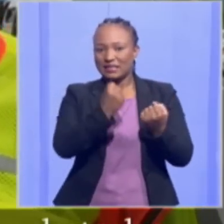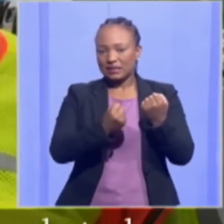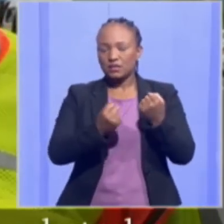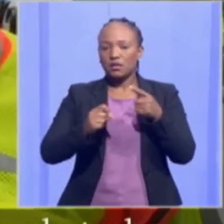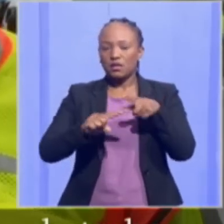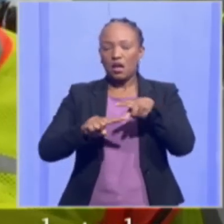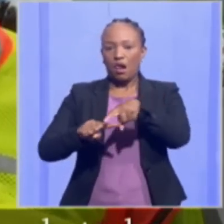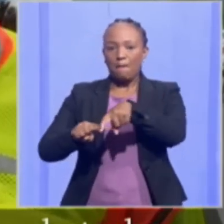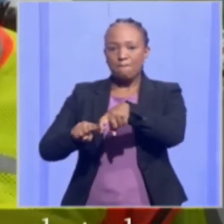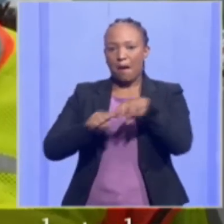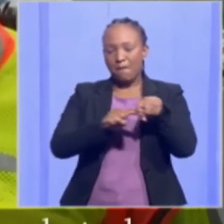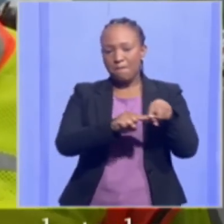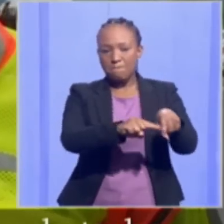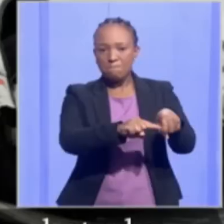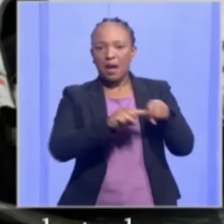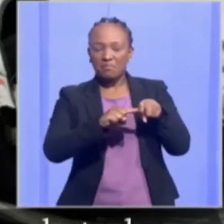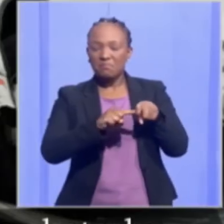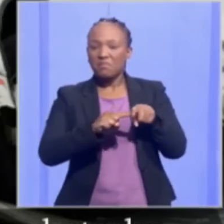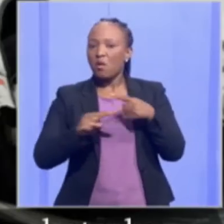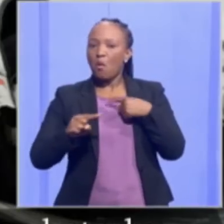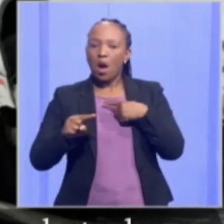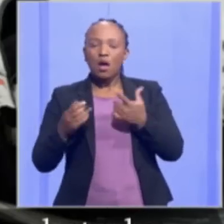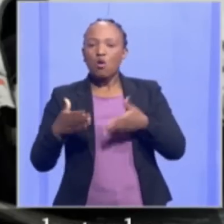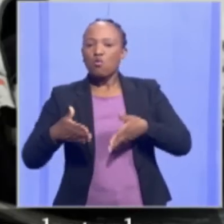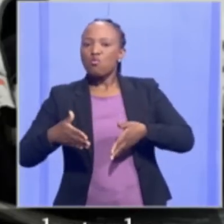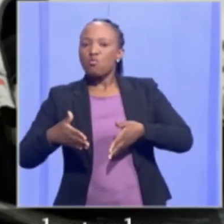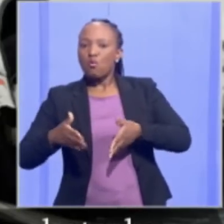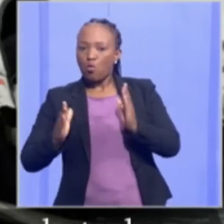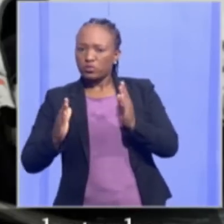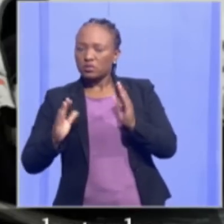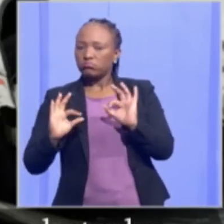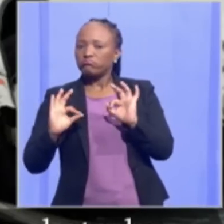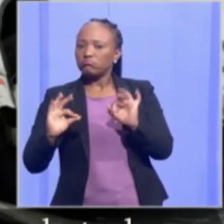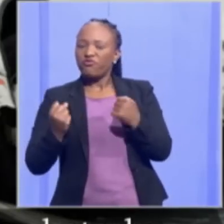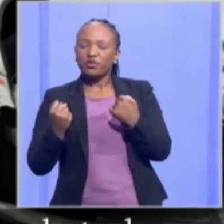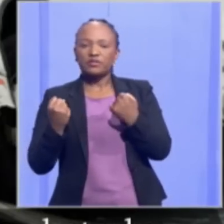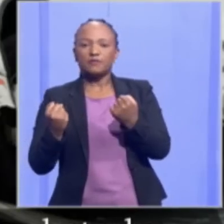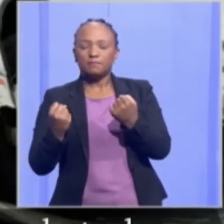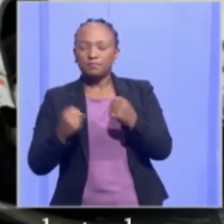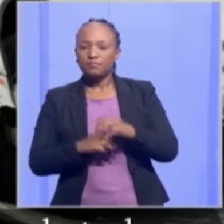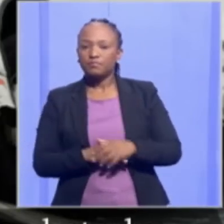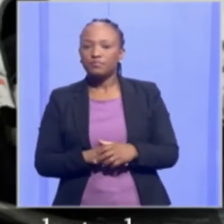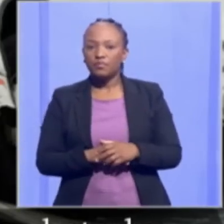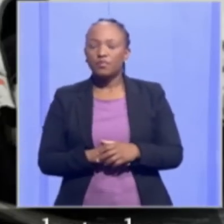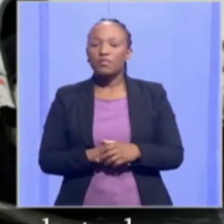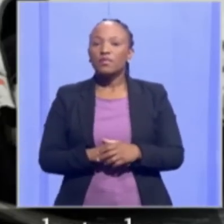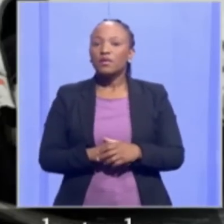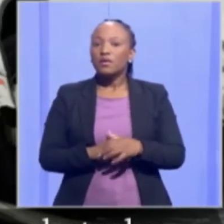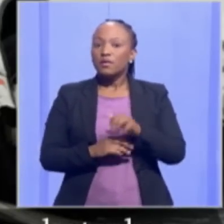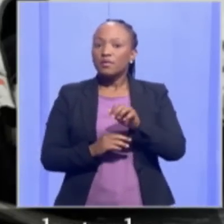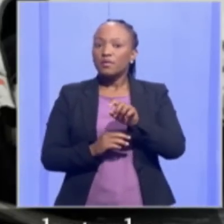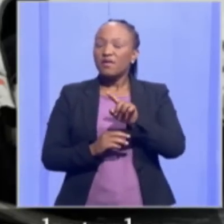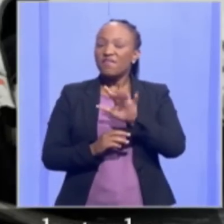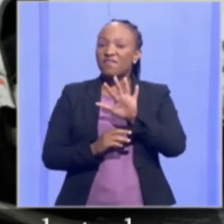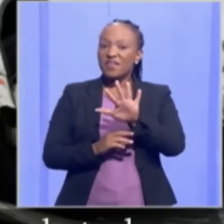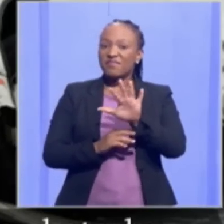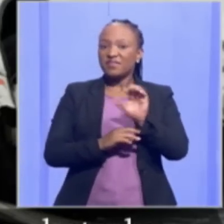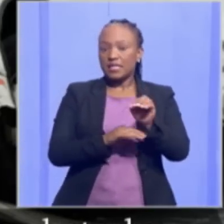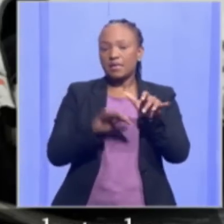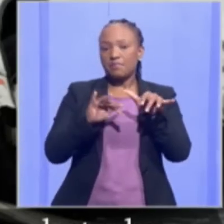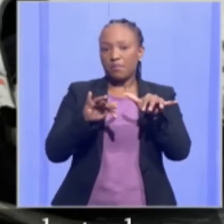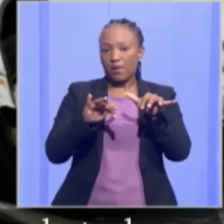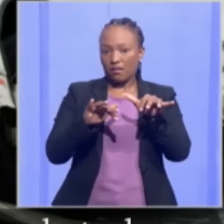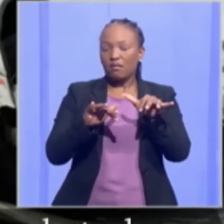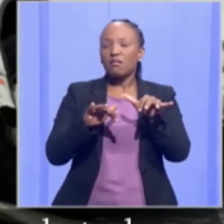impounded because they were not roadworthy. Harele ba ka Limpopo teng batho ba 15 ba amohetswe sepetlele ka morao